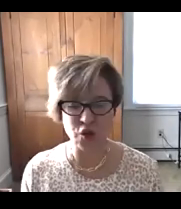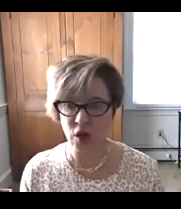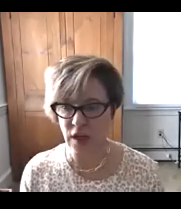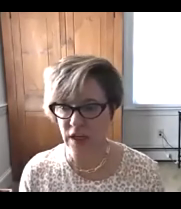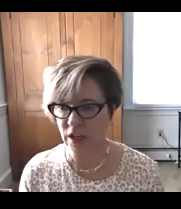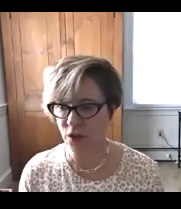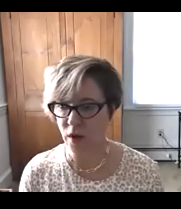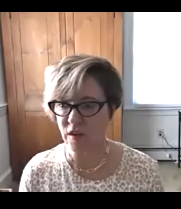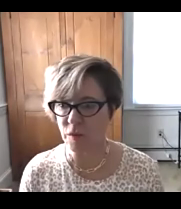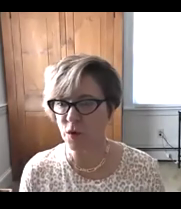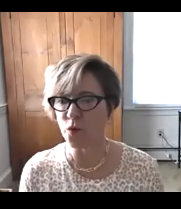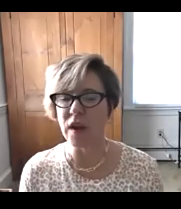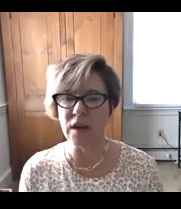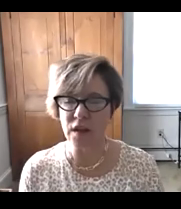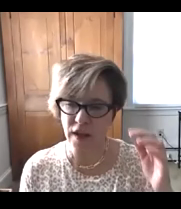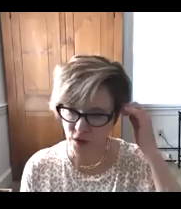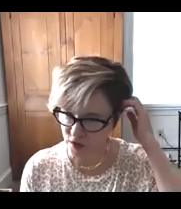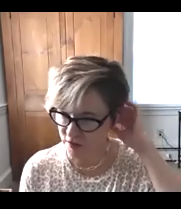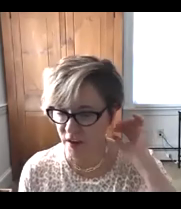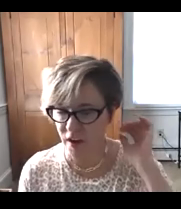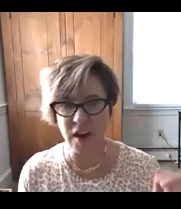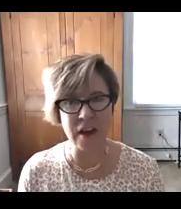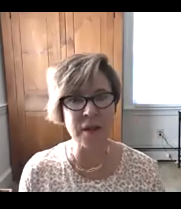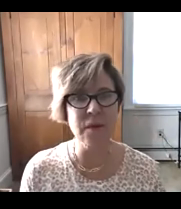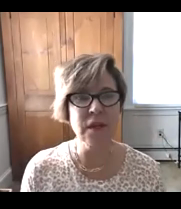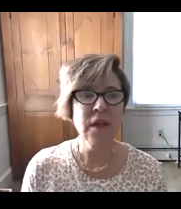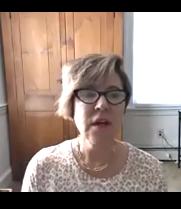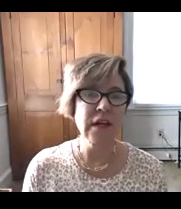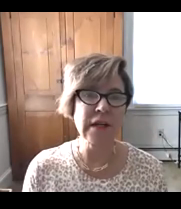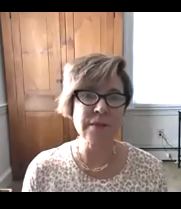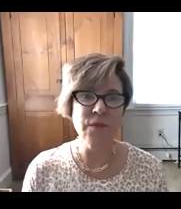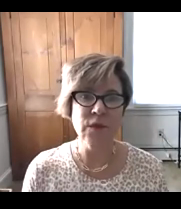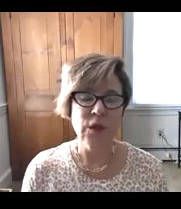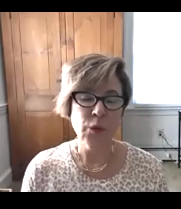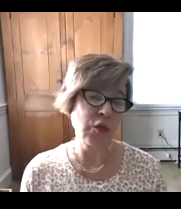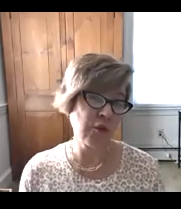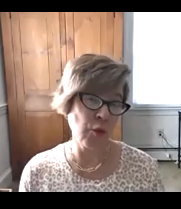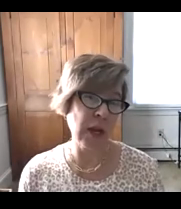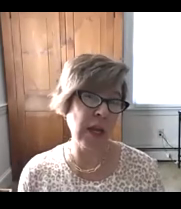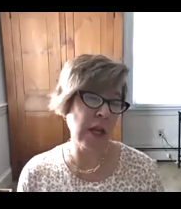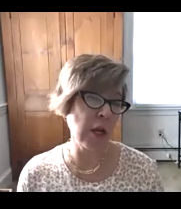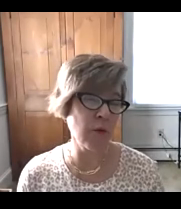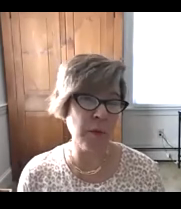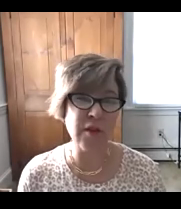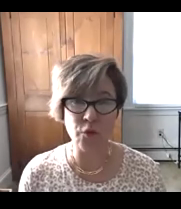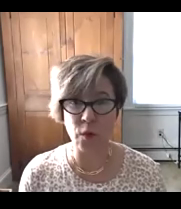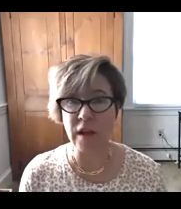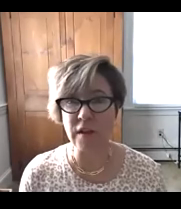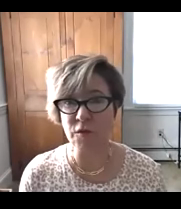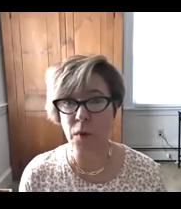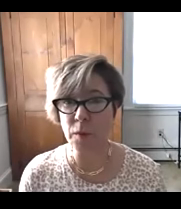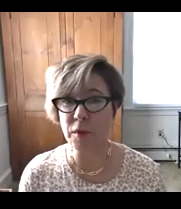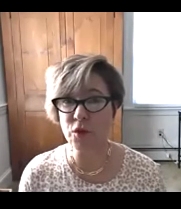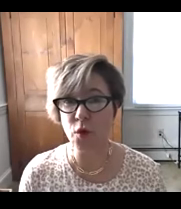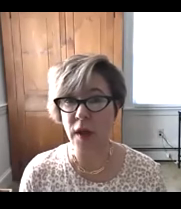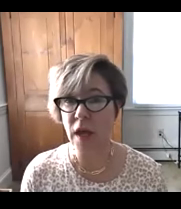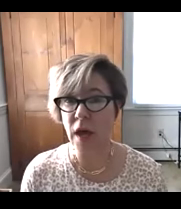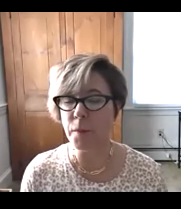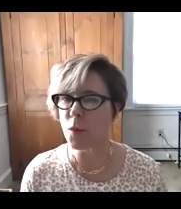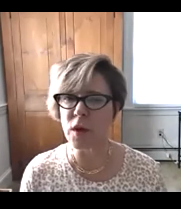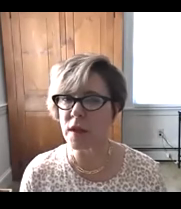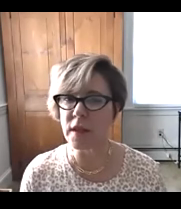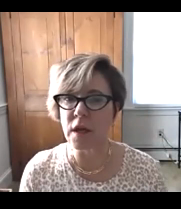been shining. There hasn't been a rain cloud in the sky, which is great. I know everybody's grass is probably